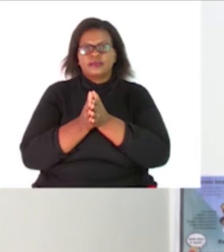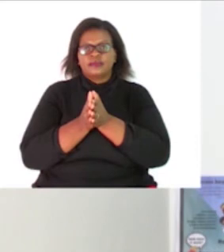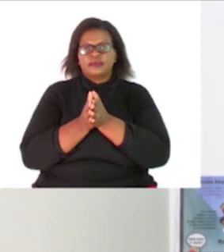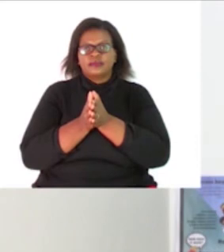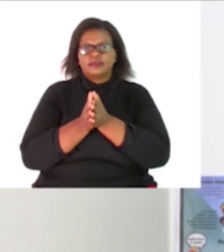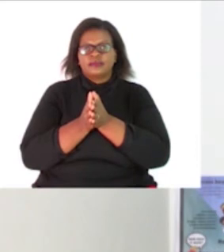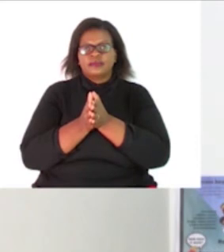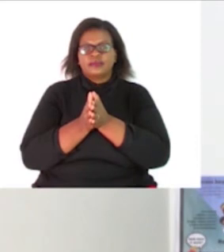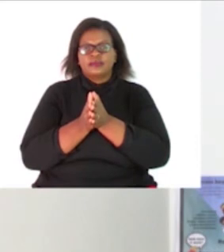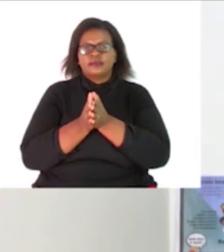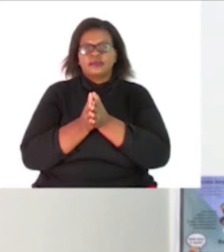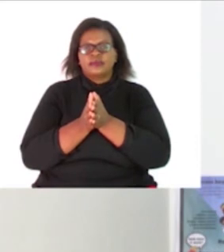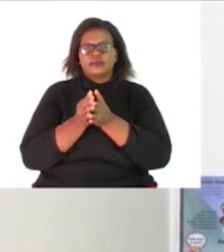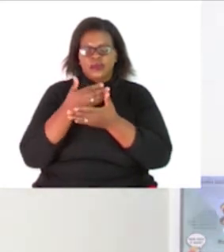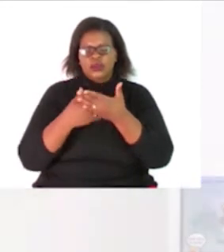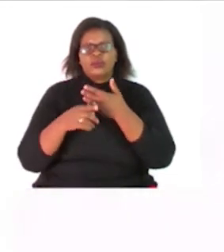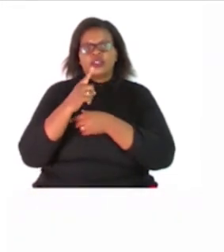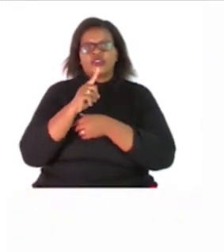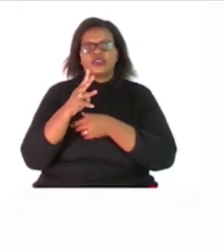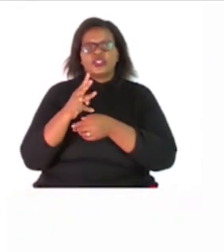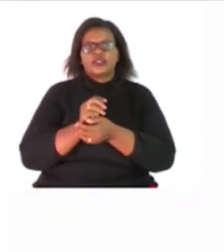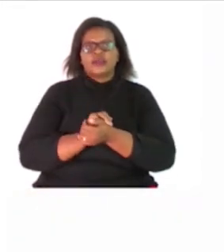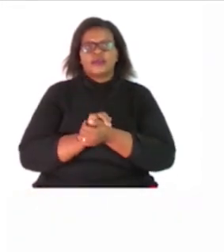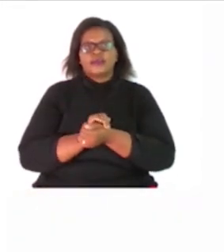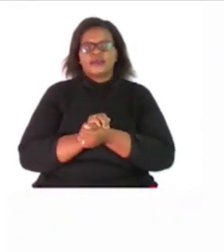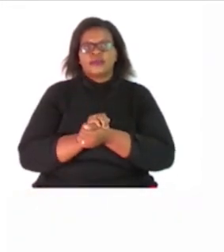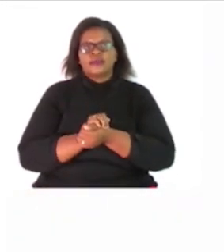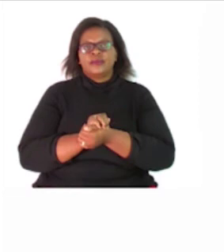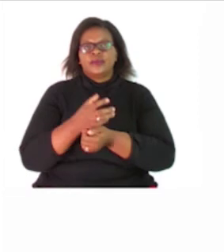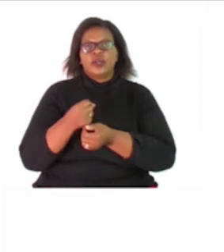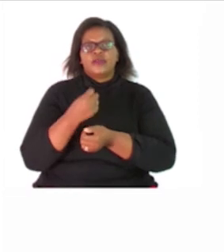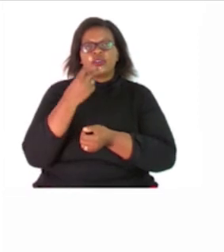Boys and girls, let's go on page 13. We have